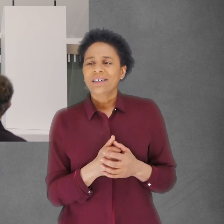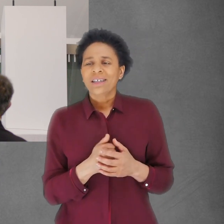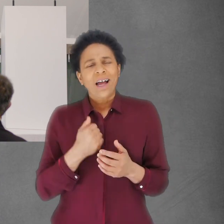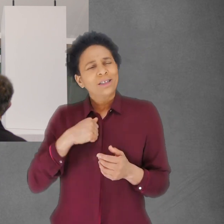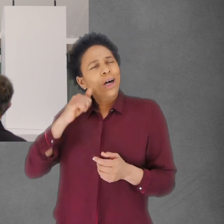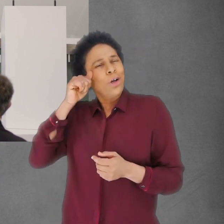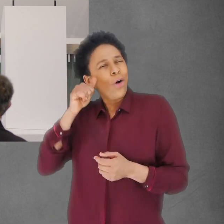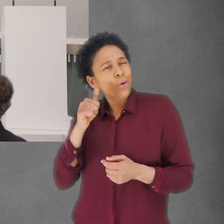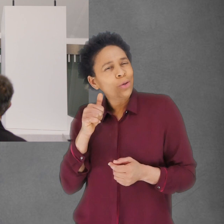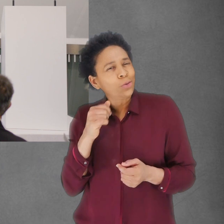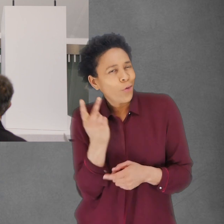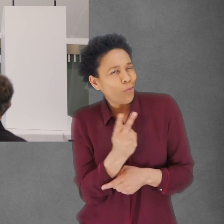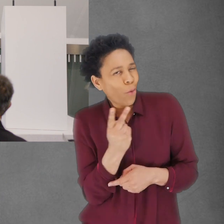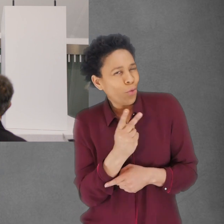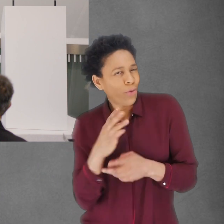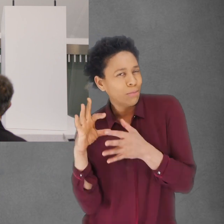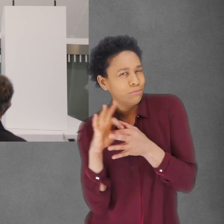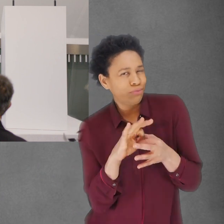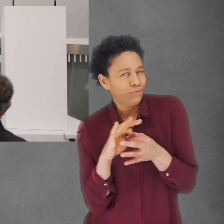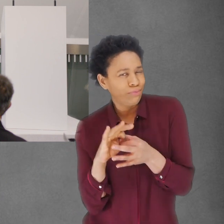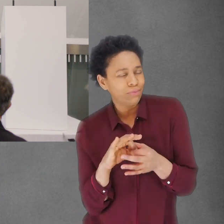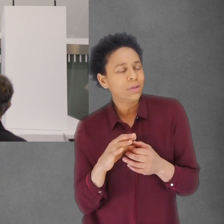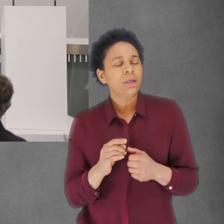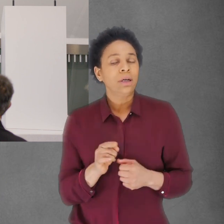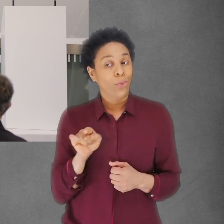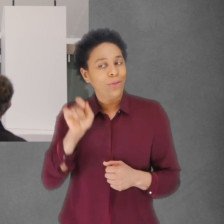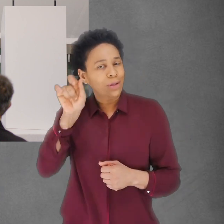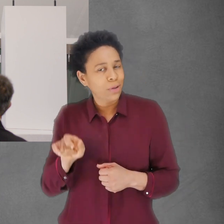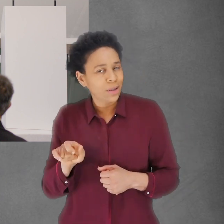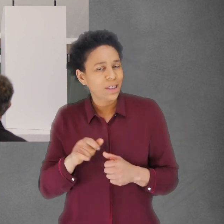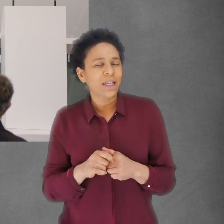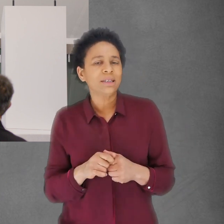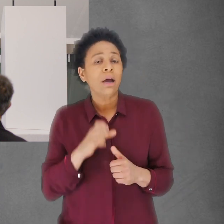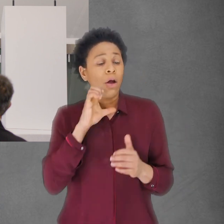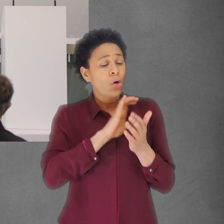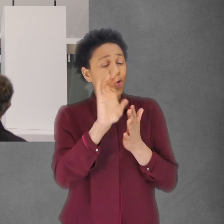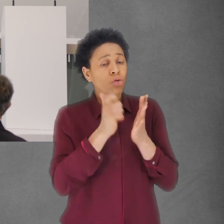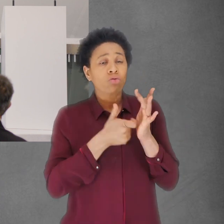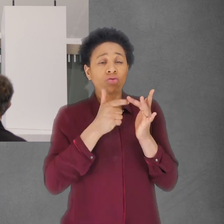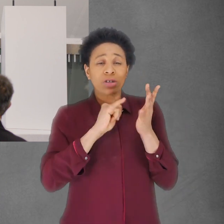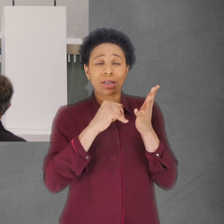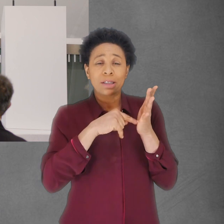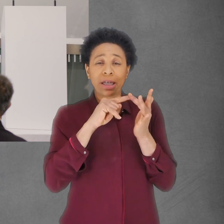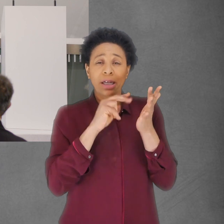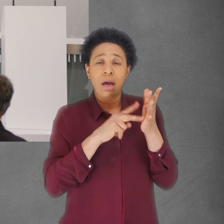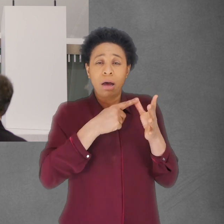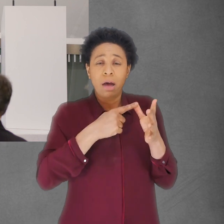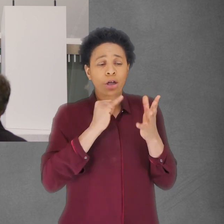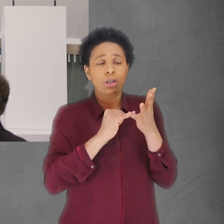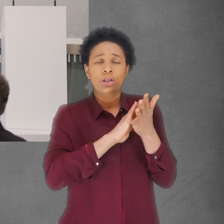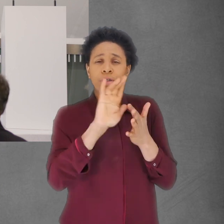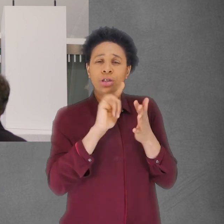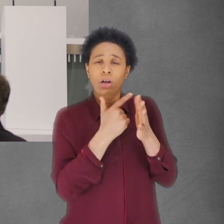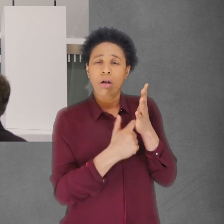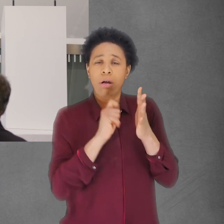One of the sort of other references that you both share, and I know that you've recently also worked